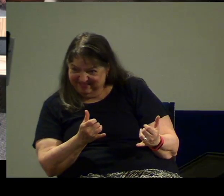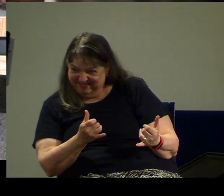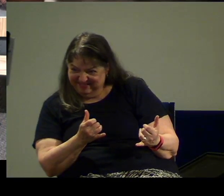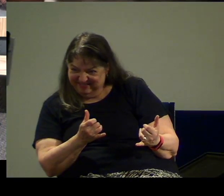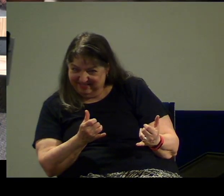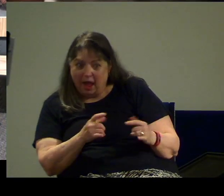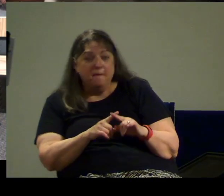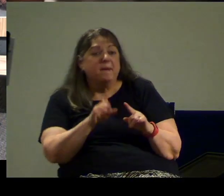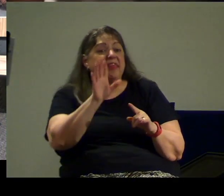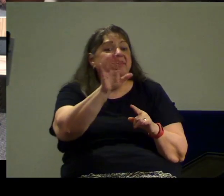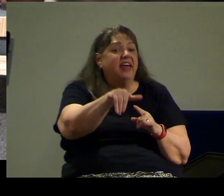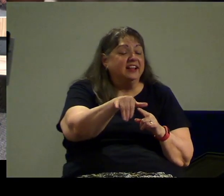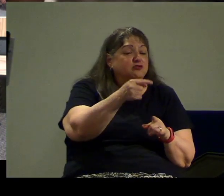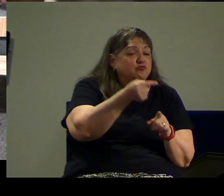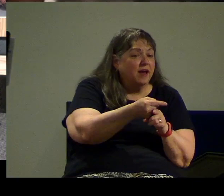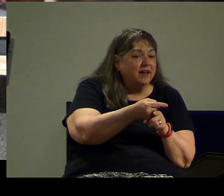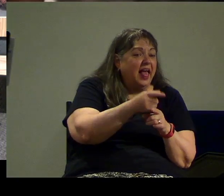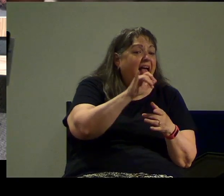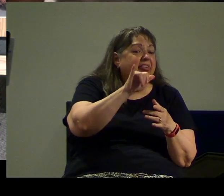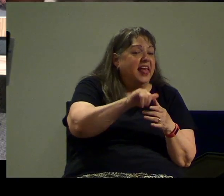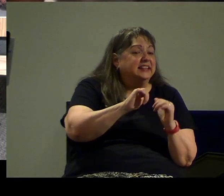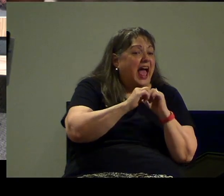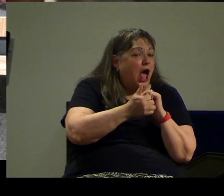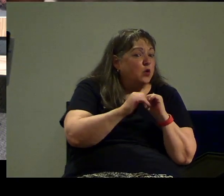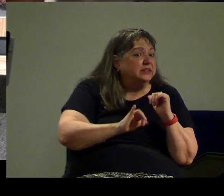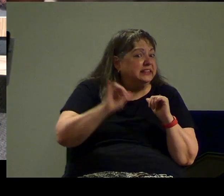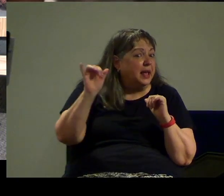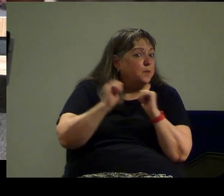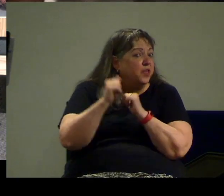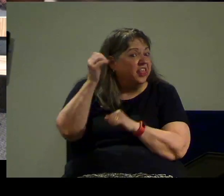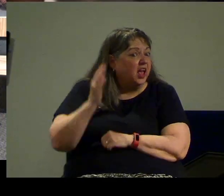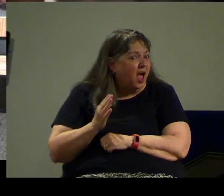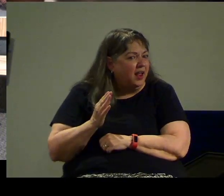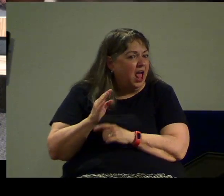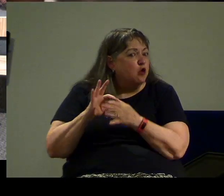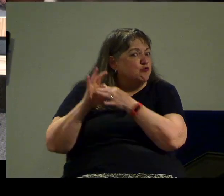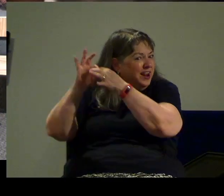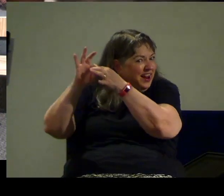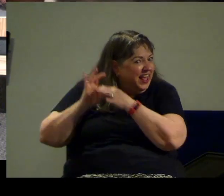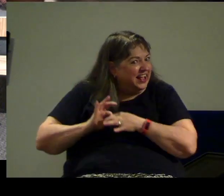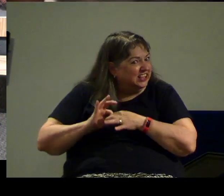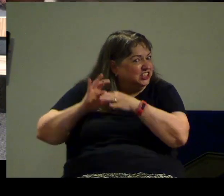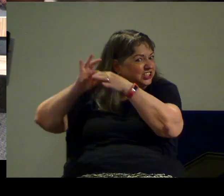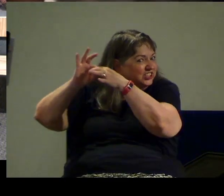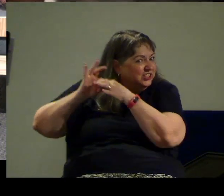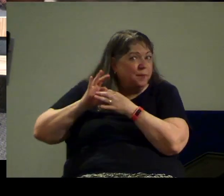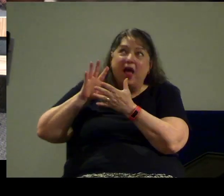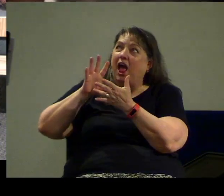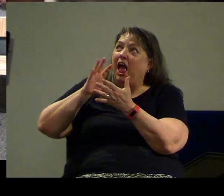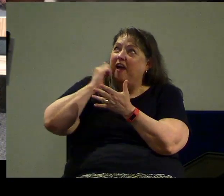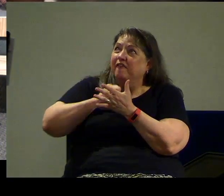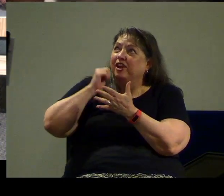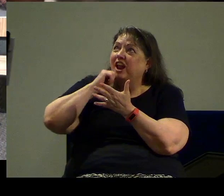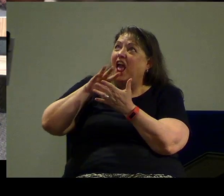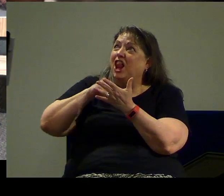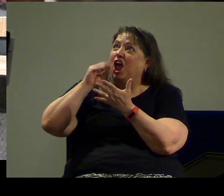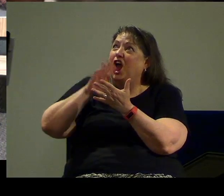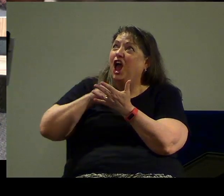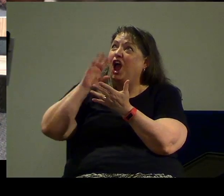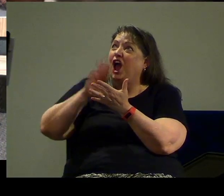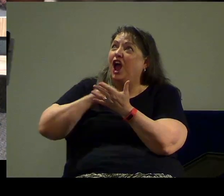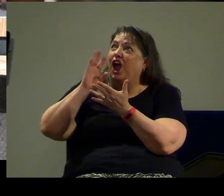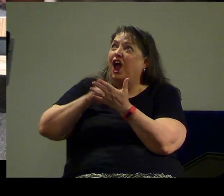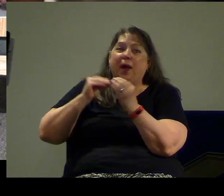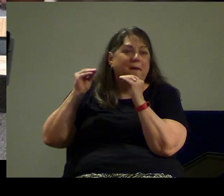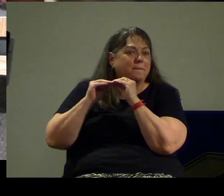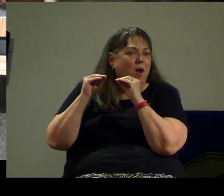But that's how it is with God. God wants us to continue to learn about the Lord, how much he loves us. We can't